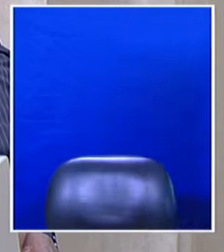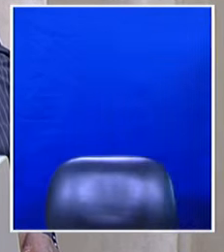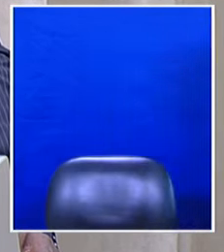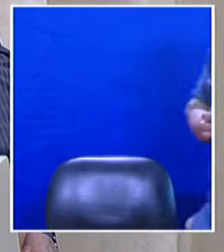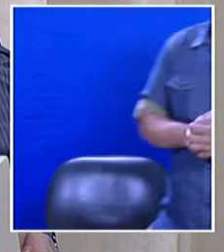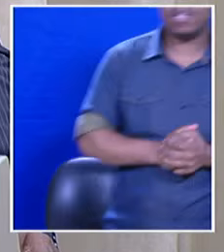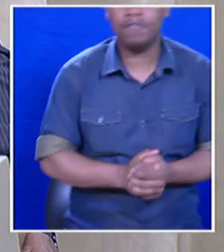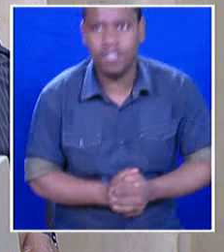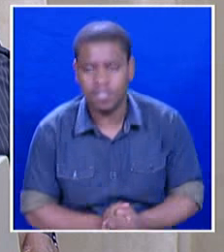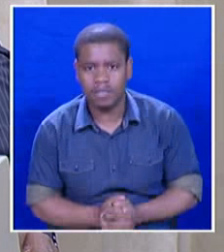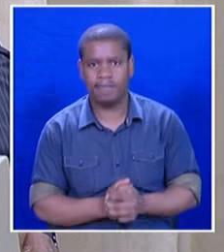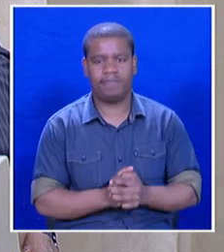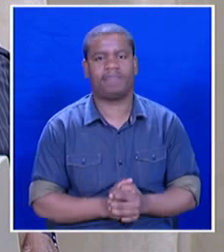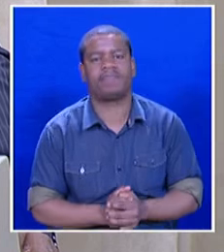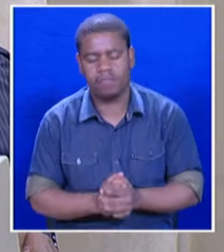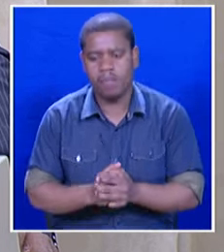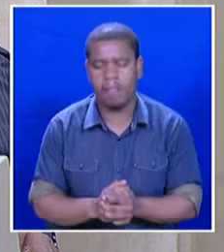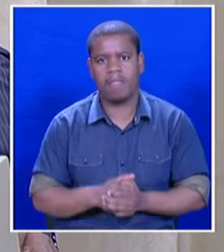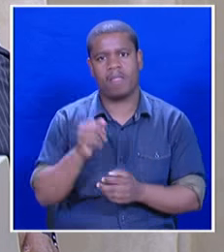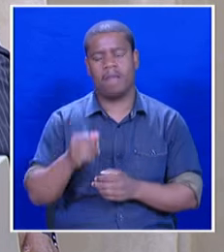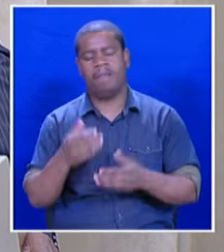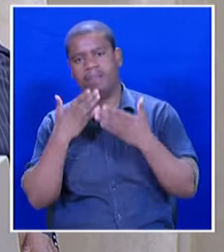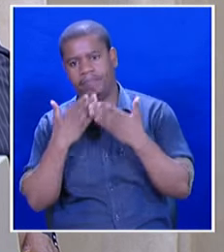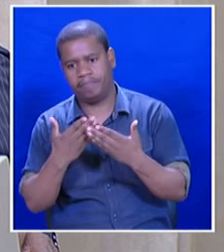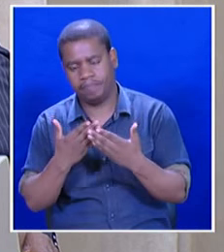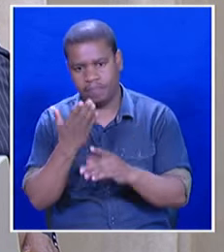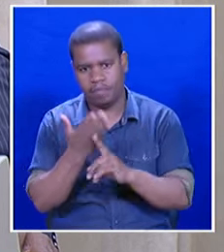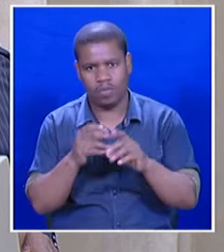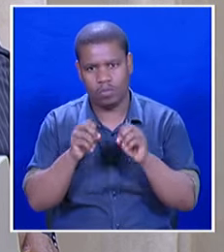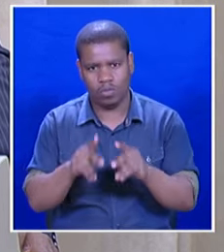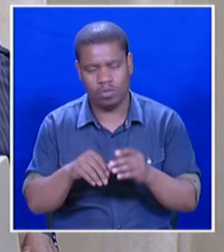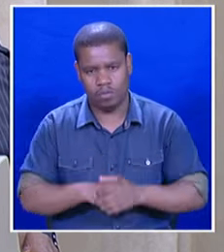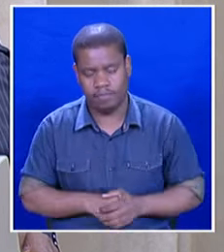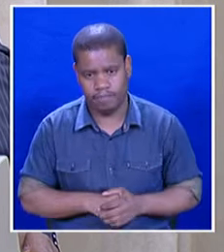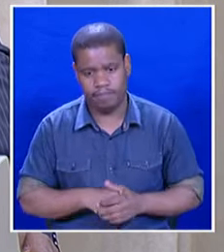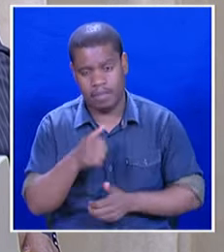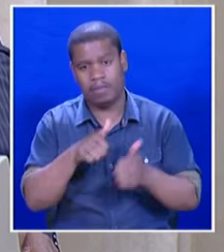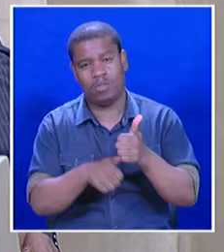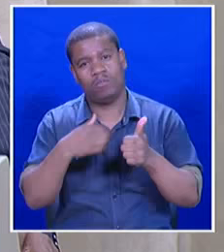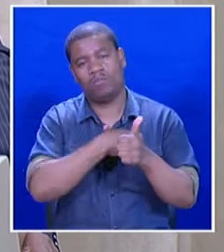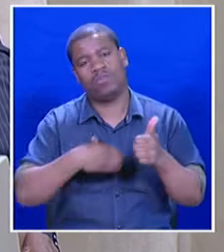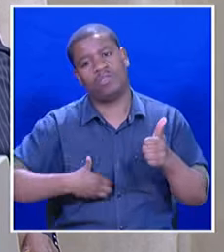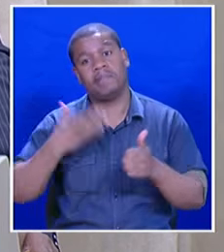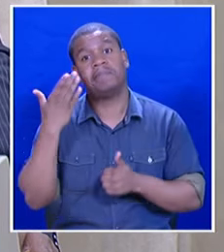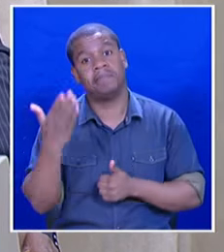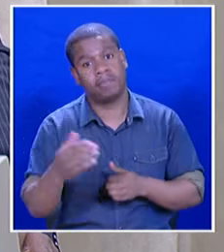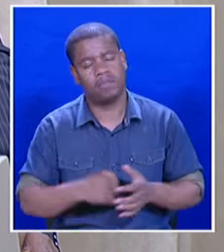Honorable Chairperson, thank you for the opportunity. Deputy President, I'll try and keep it simple.